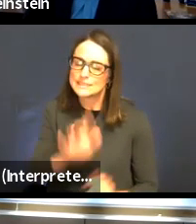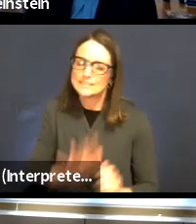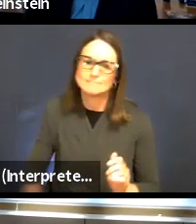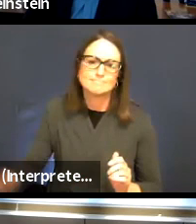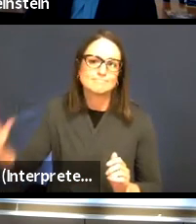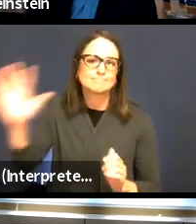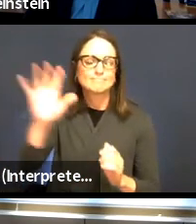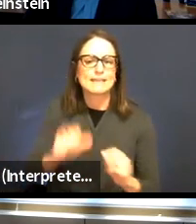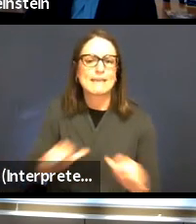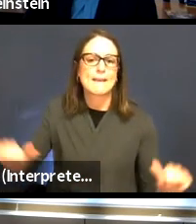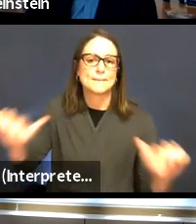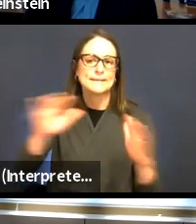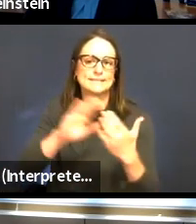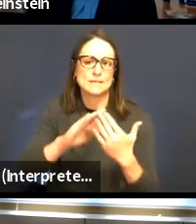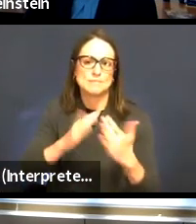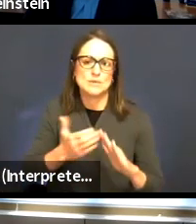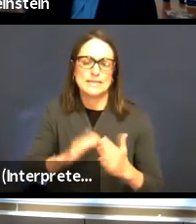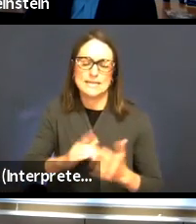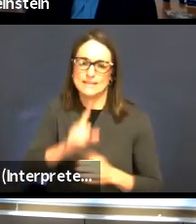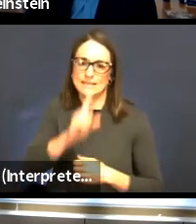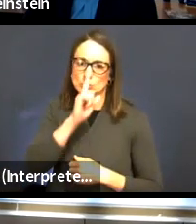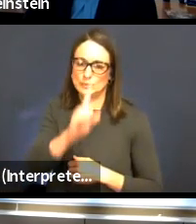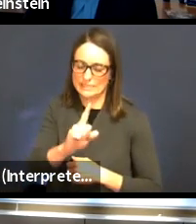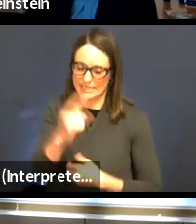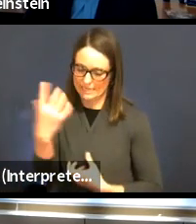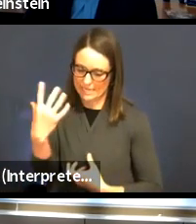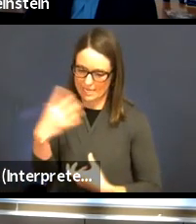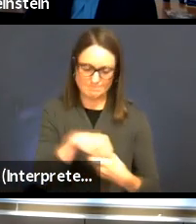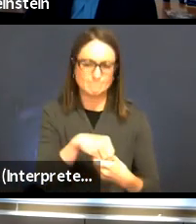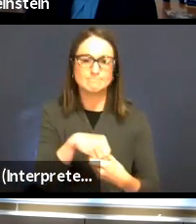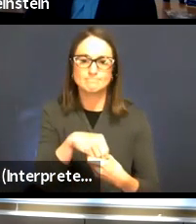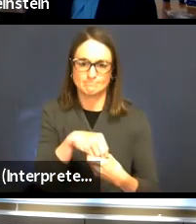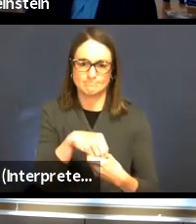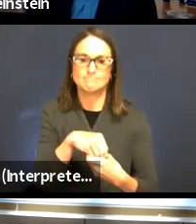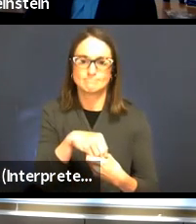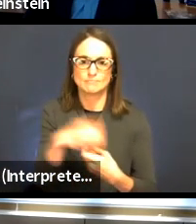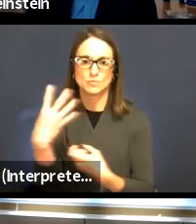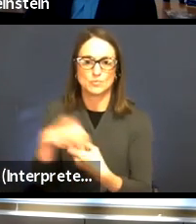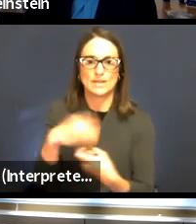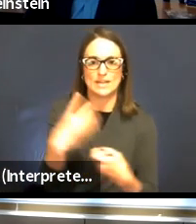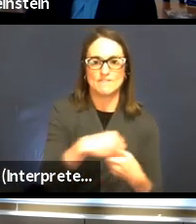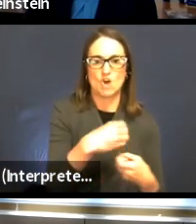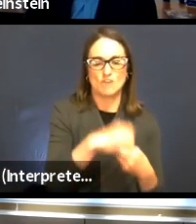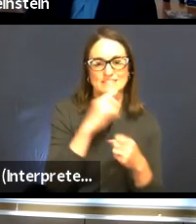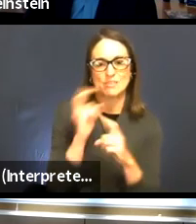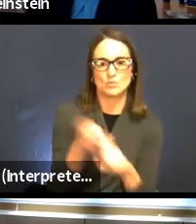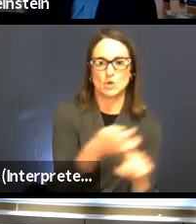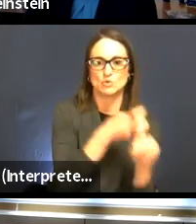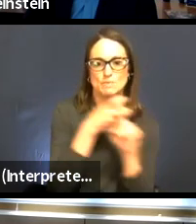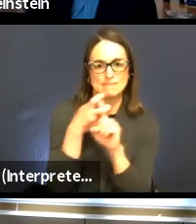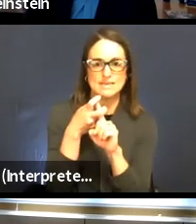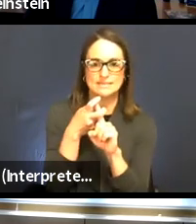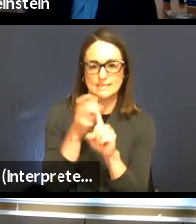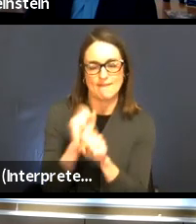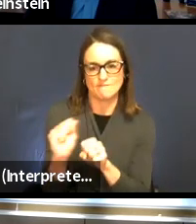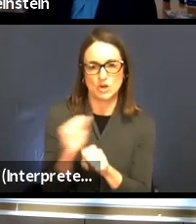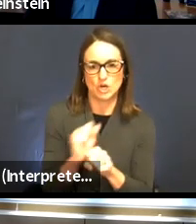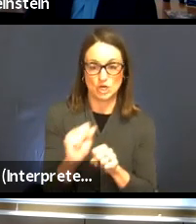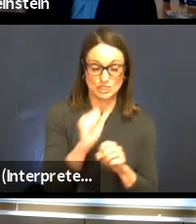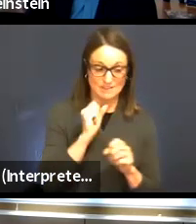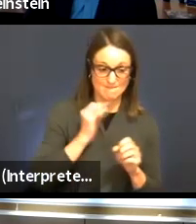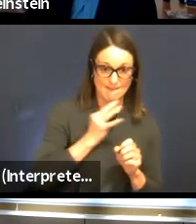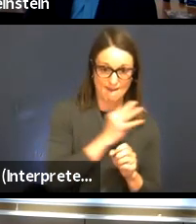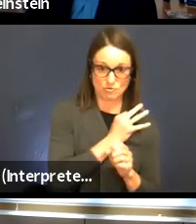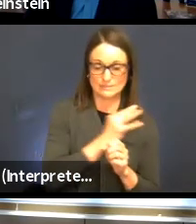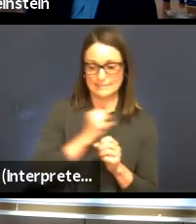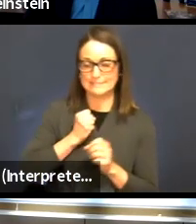to really get involved in the recruitment efforts. So our faculty and staff have been very active in that as